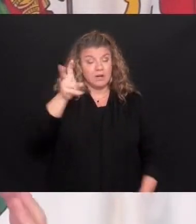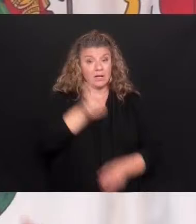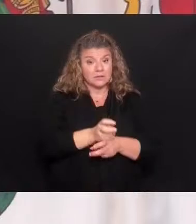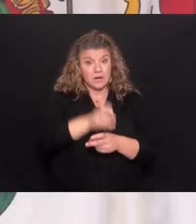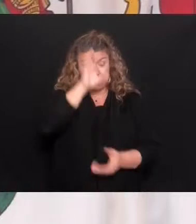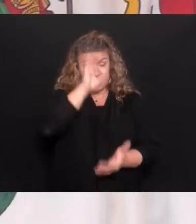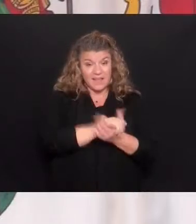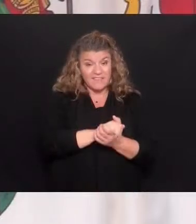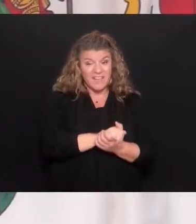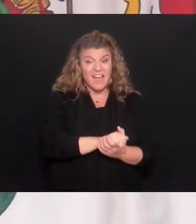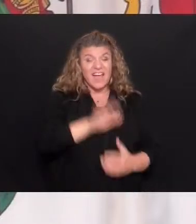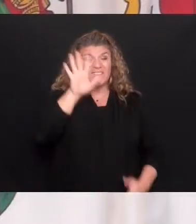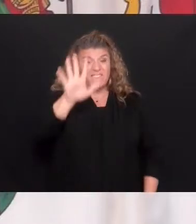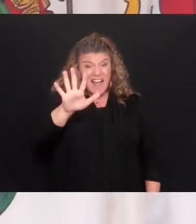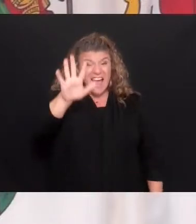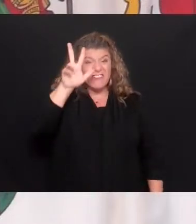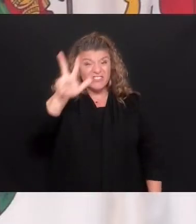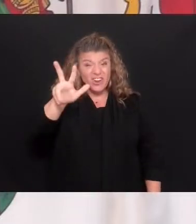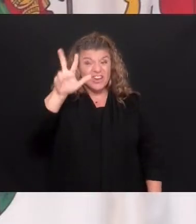Day 537.